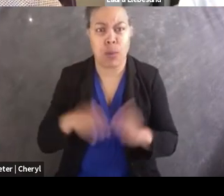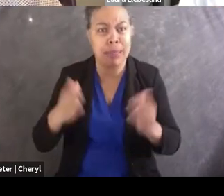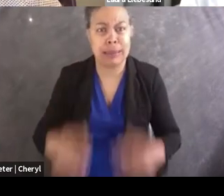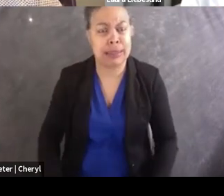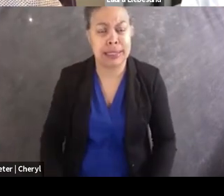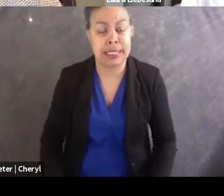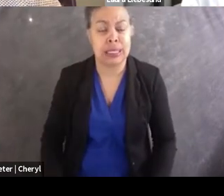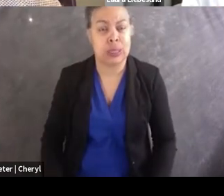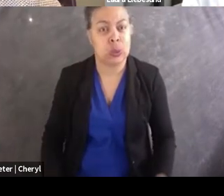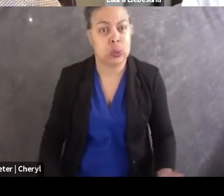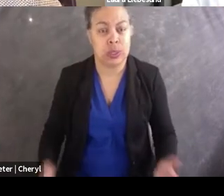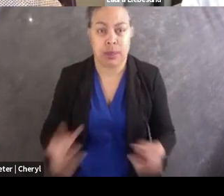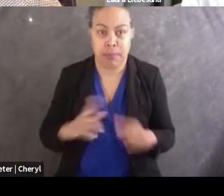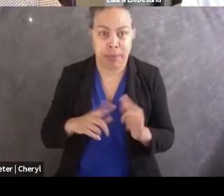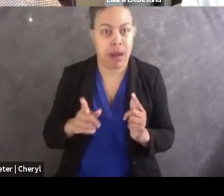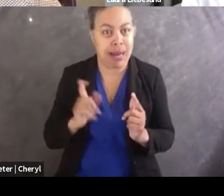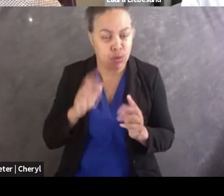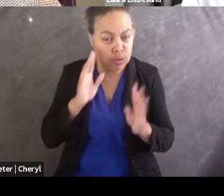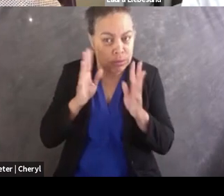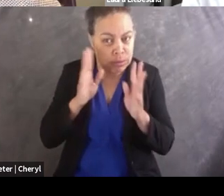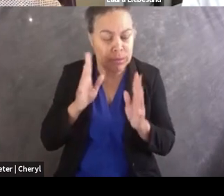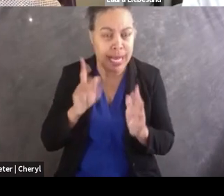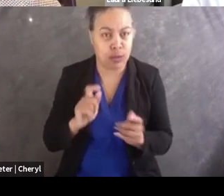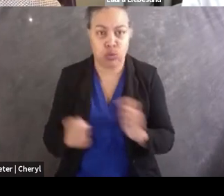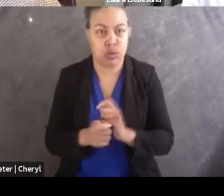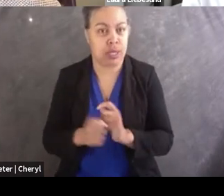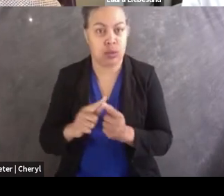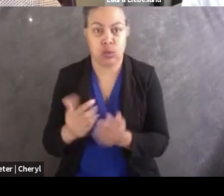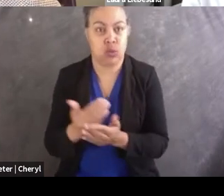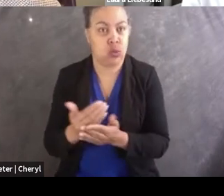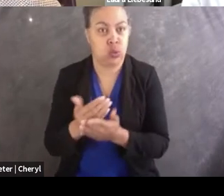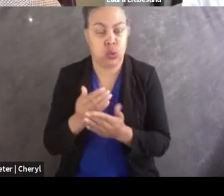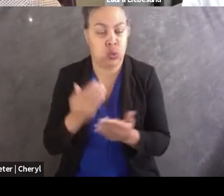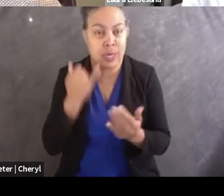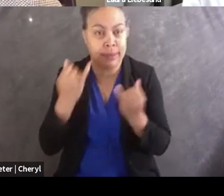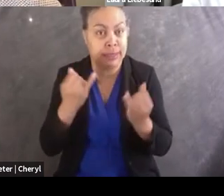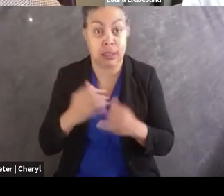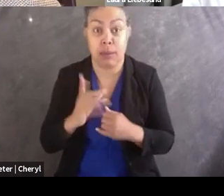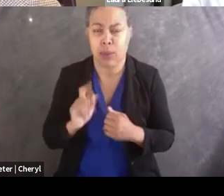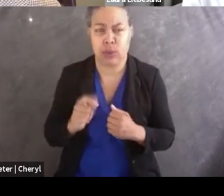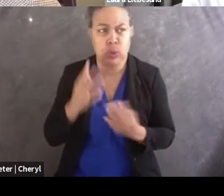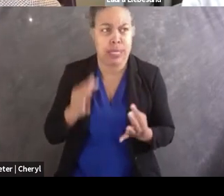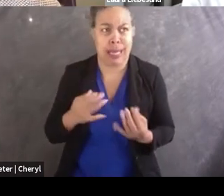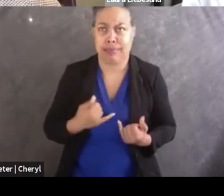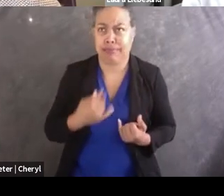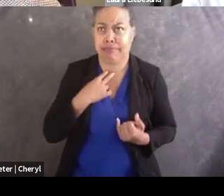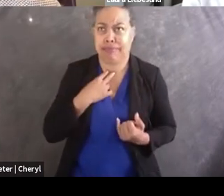Also innovation and pivoting too. That really shined through, that people had to decide what to do next.